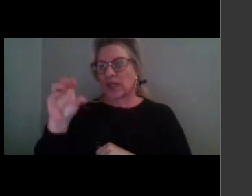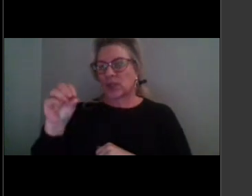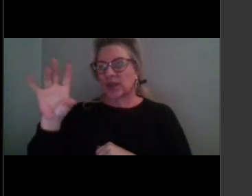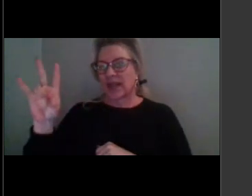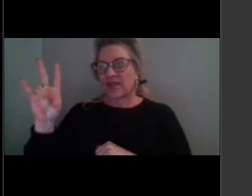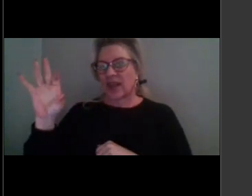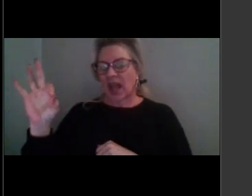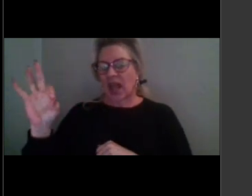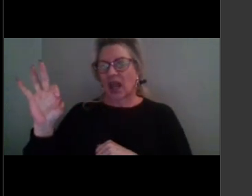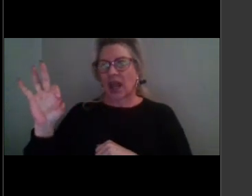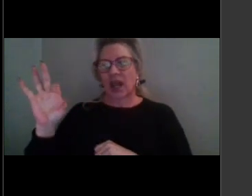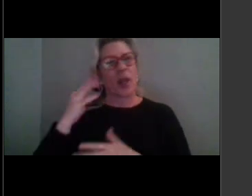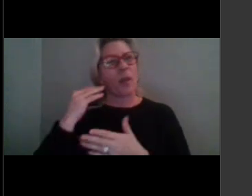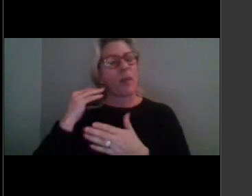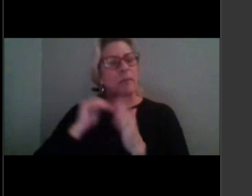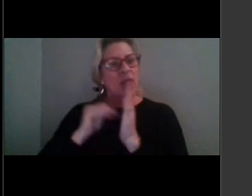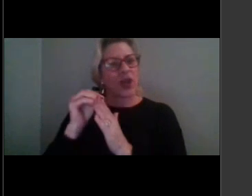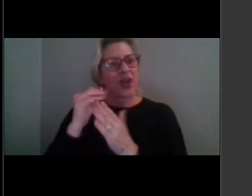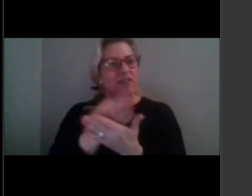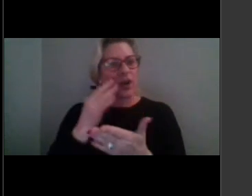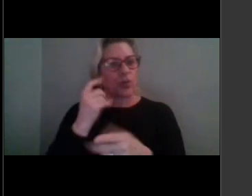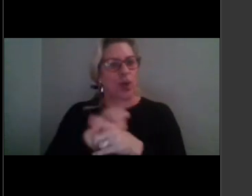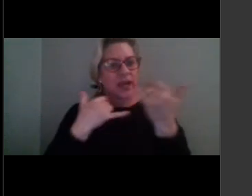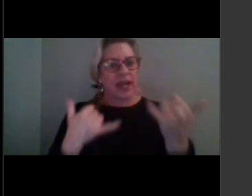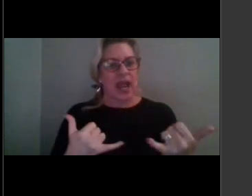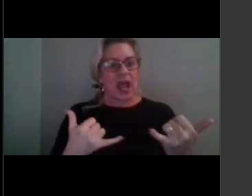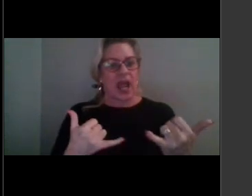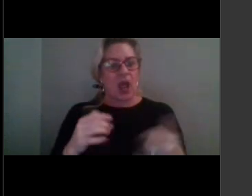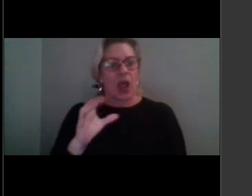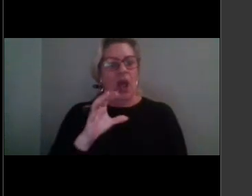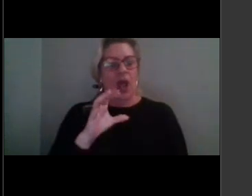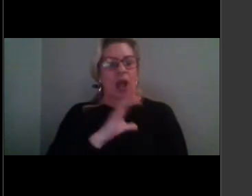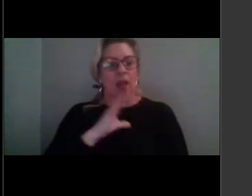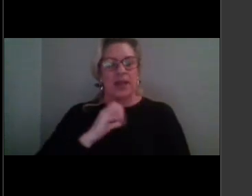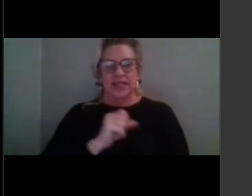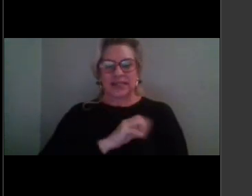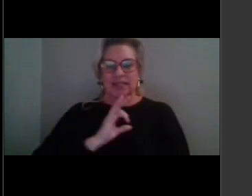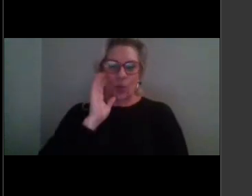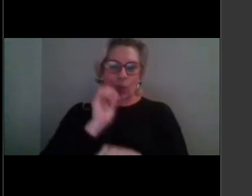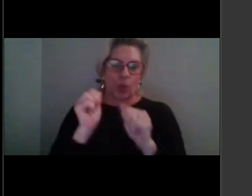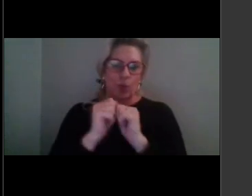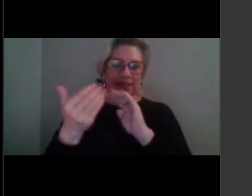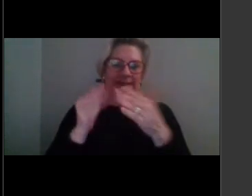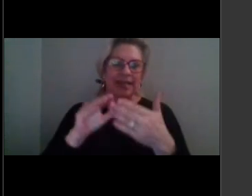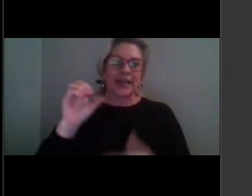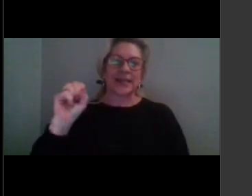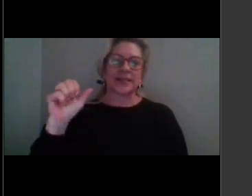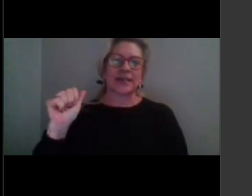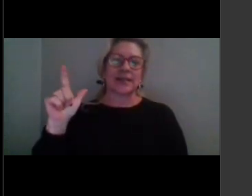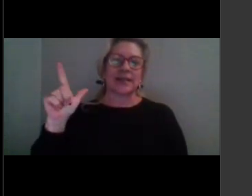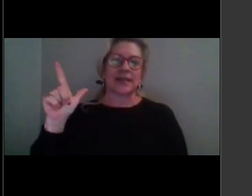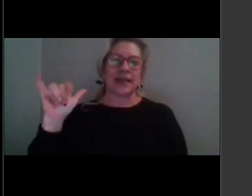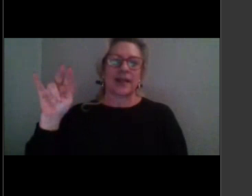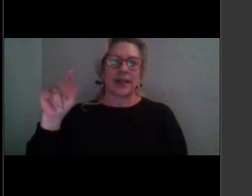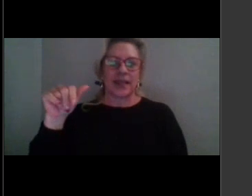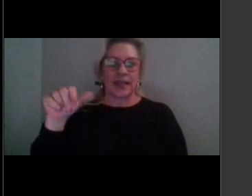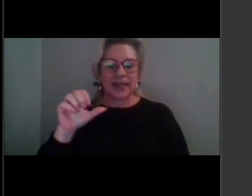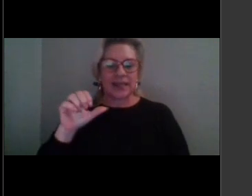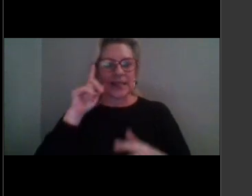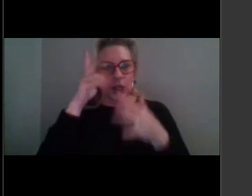$8.079 million in funding at this time. Commission staff will work with the City of Salinas to determine how the project can be delivered